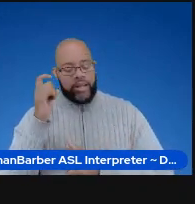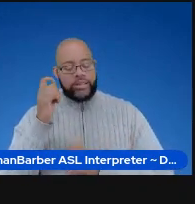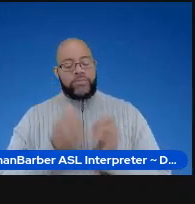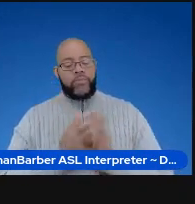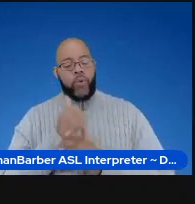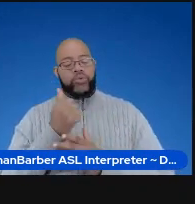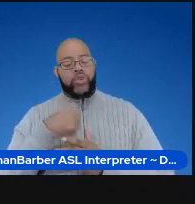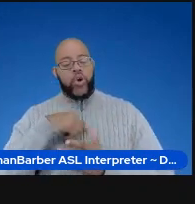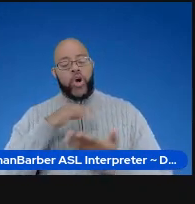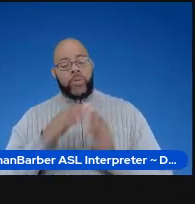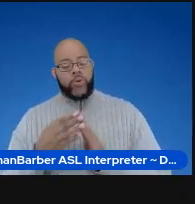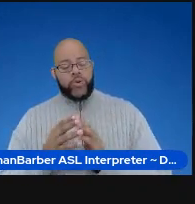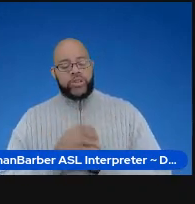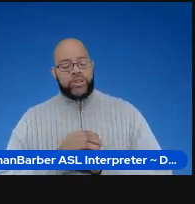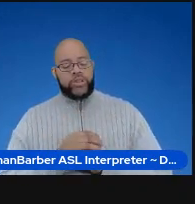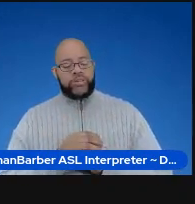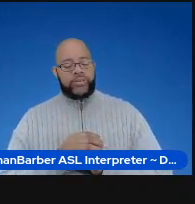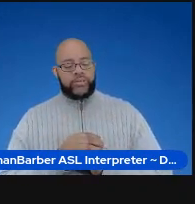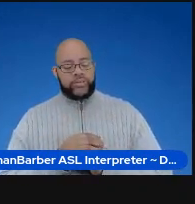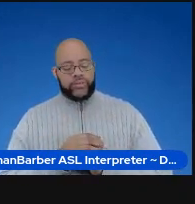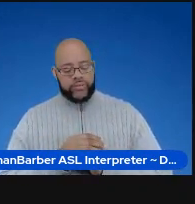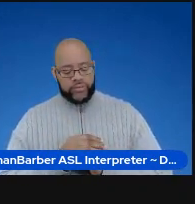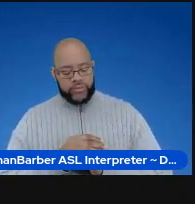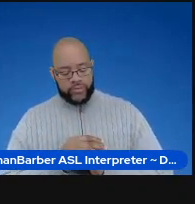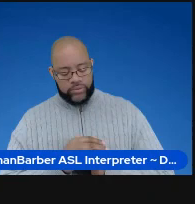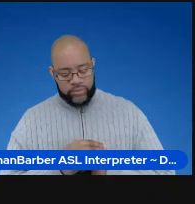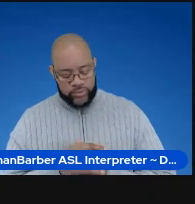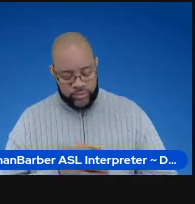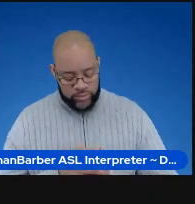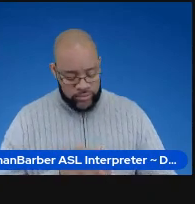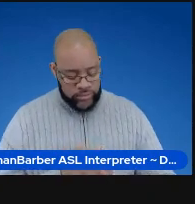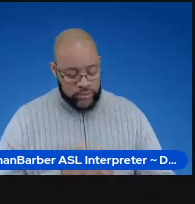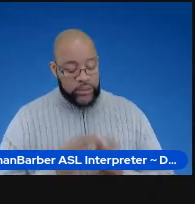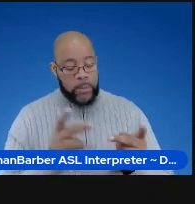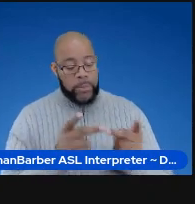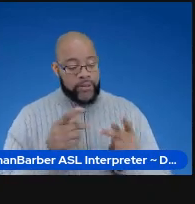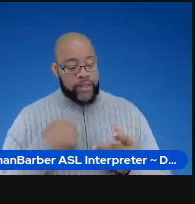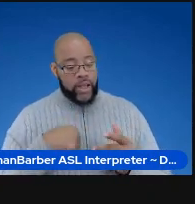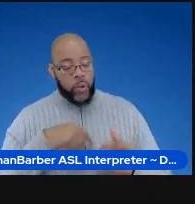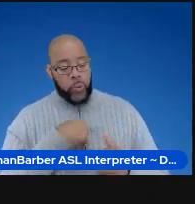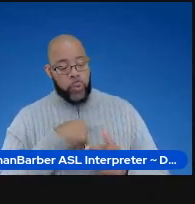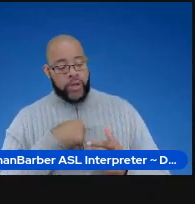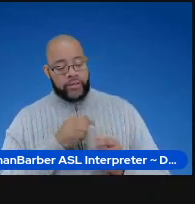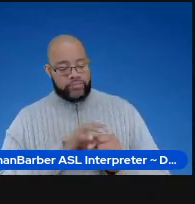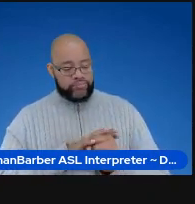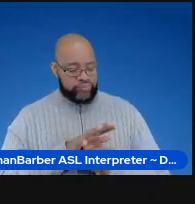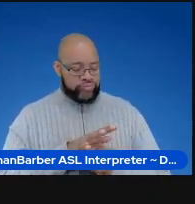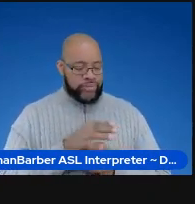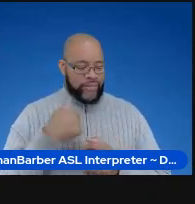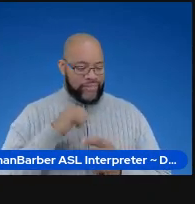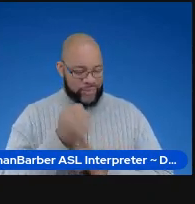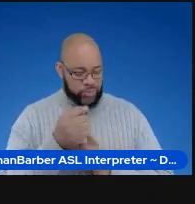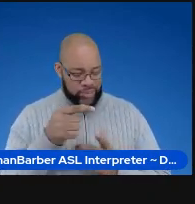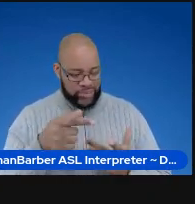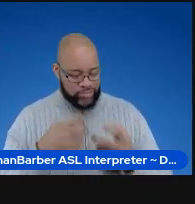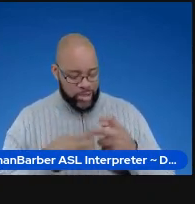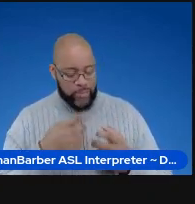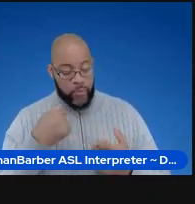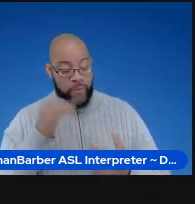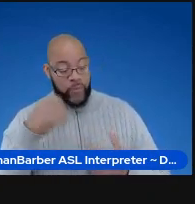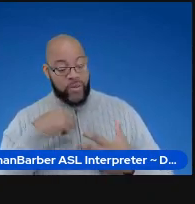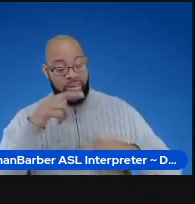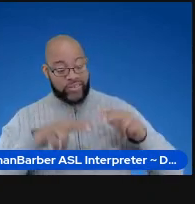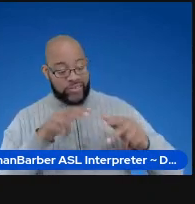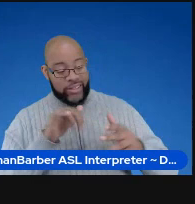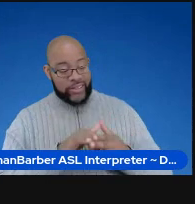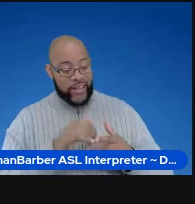our communities are places where we are endemic with conditions. And so if we hesitate this